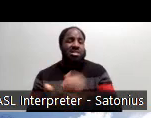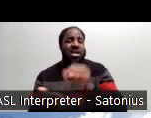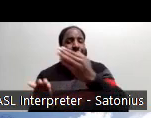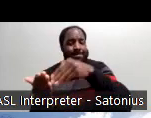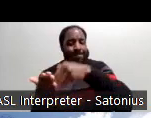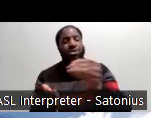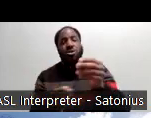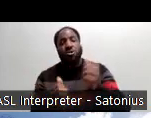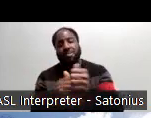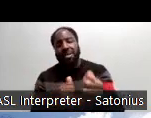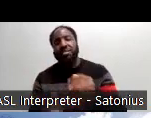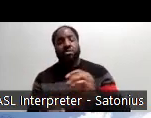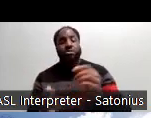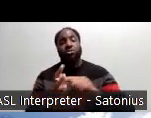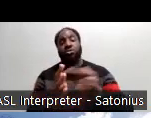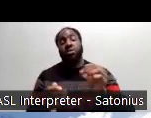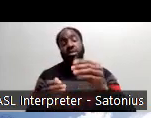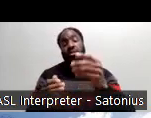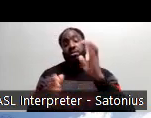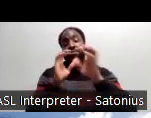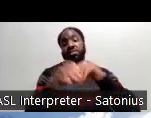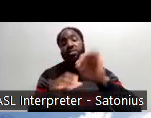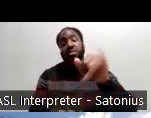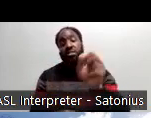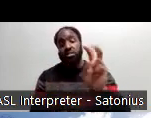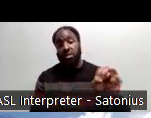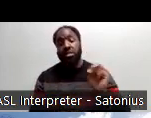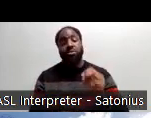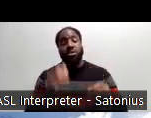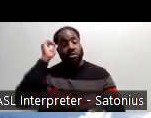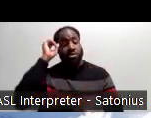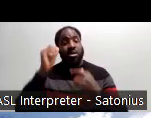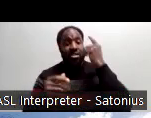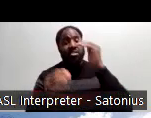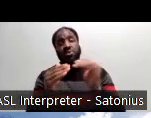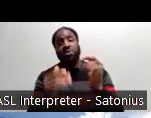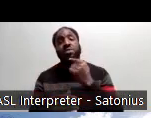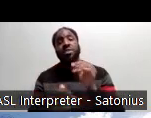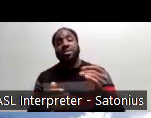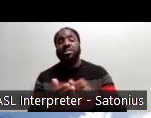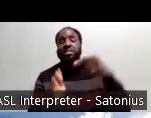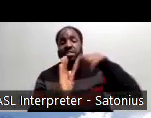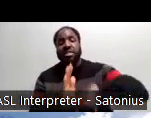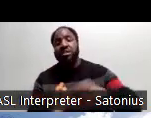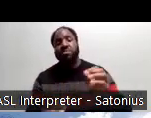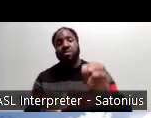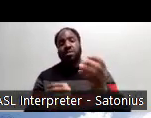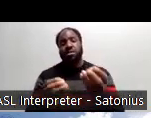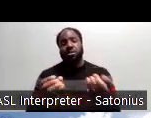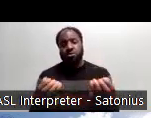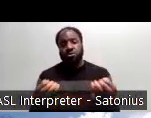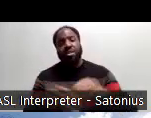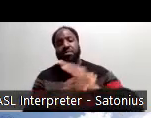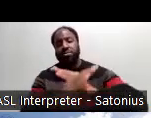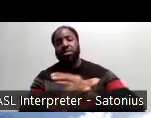to start this conversation in January. And I do think it is fair to say it is deeply grounded in values of protecting people